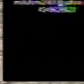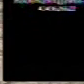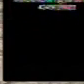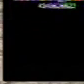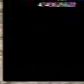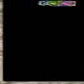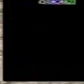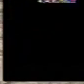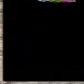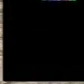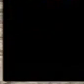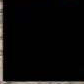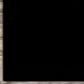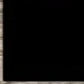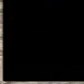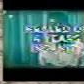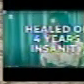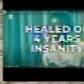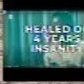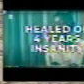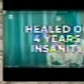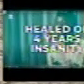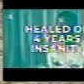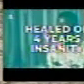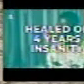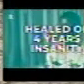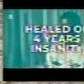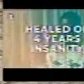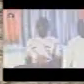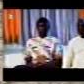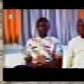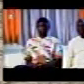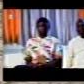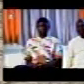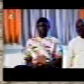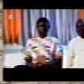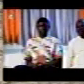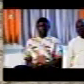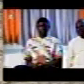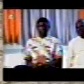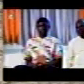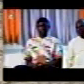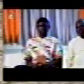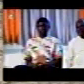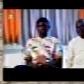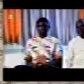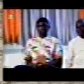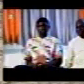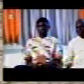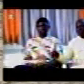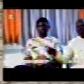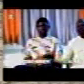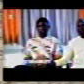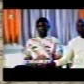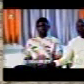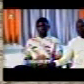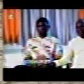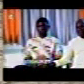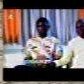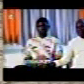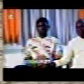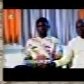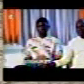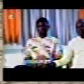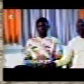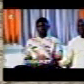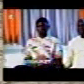my son? And he said, because the Lord thy God brought it to me. And Isaac said unto Jacob, come near, I pray thee, that